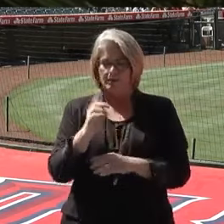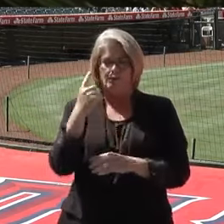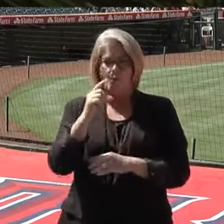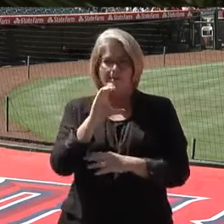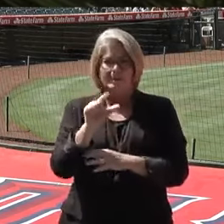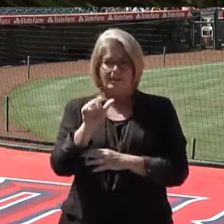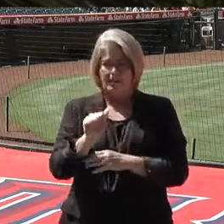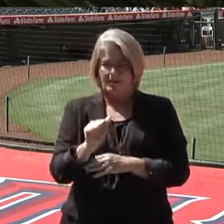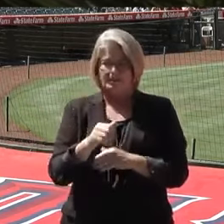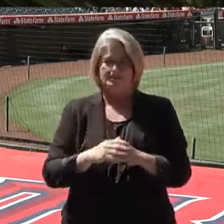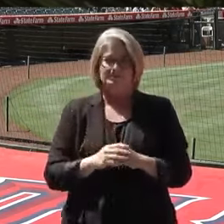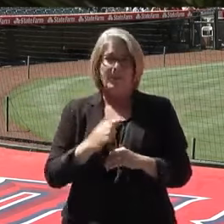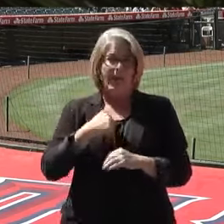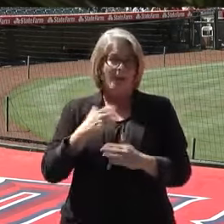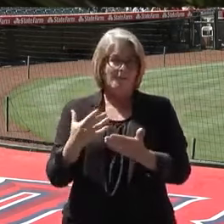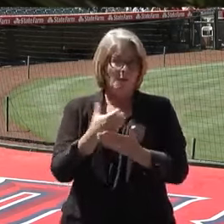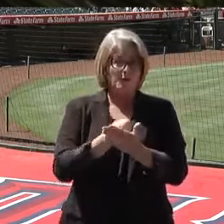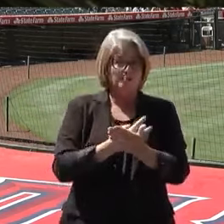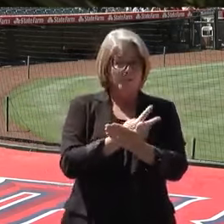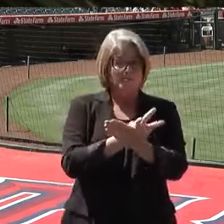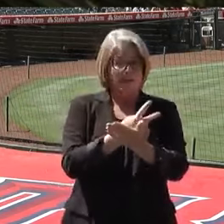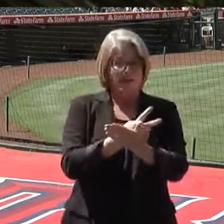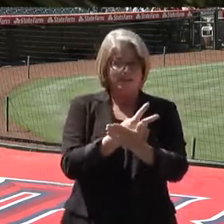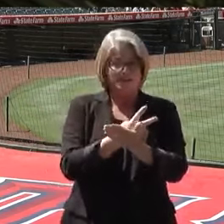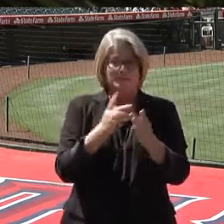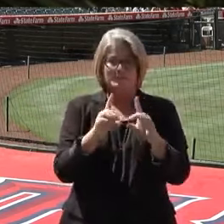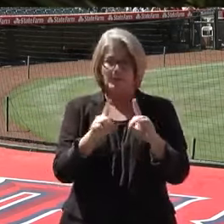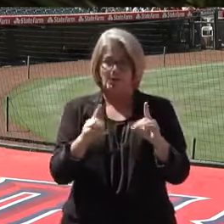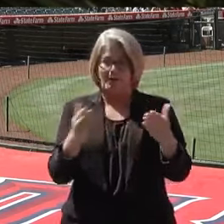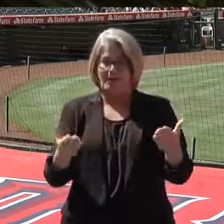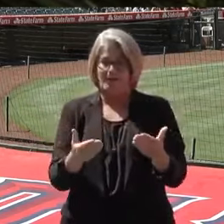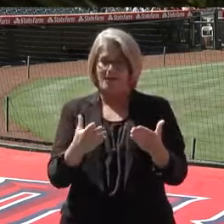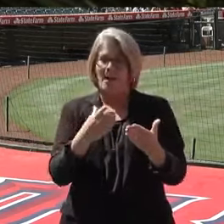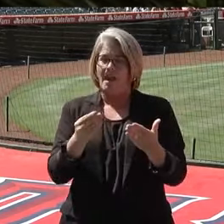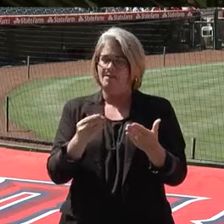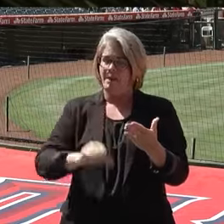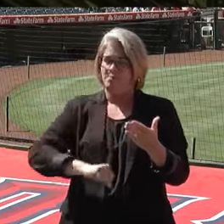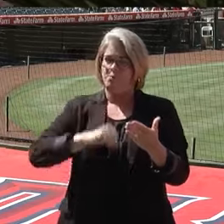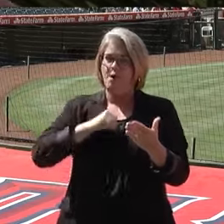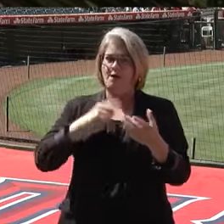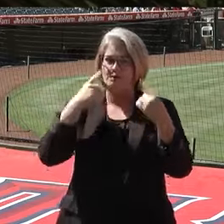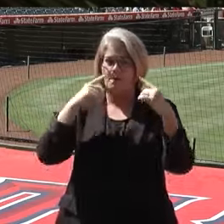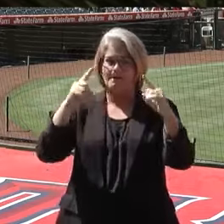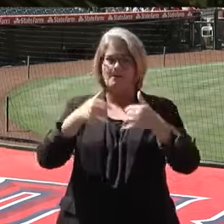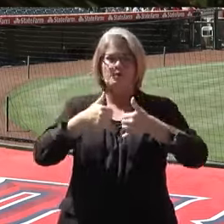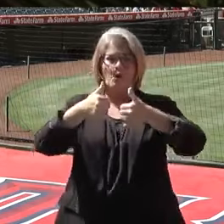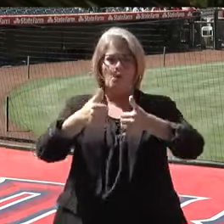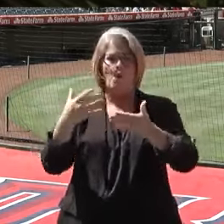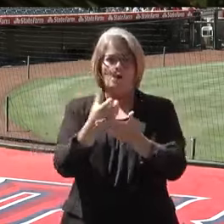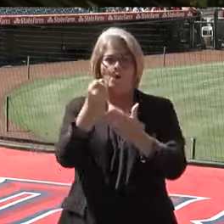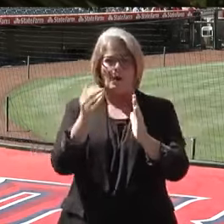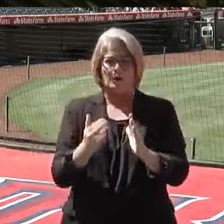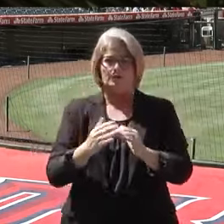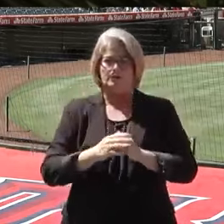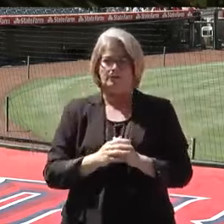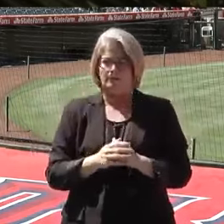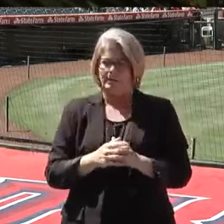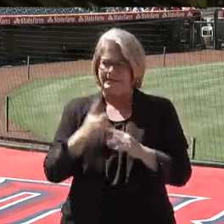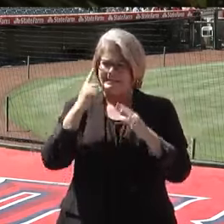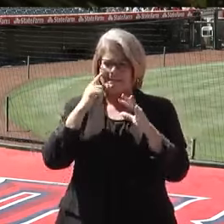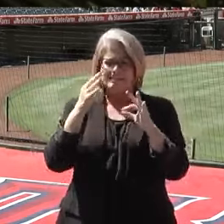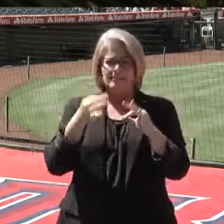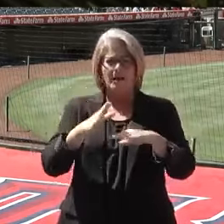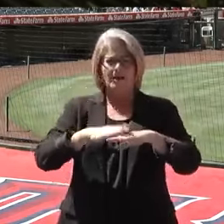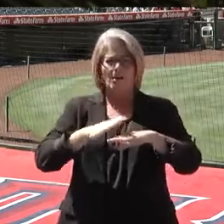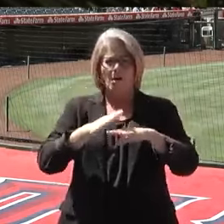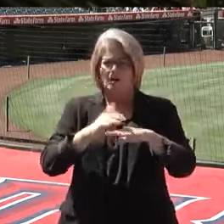it is my great honor to announce this year's Master's Award winners. Choosing these awardees must have been extremely difficult because all of our